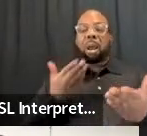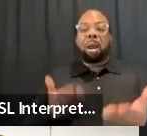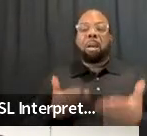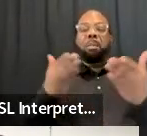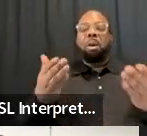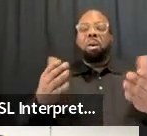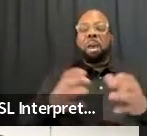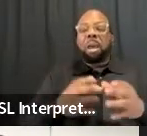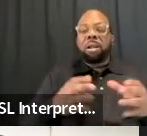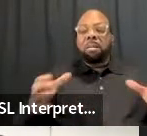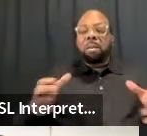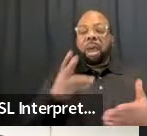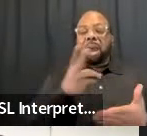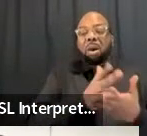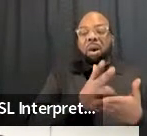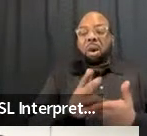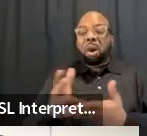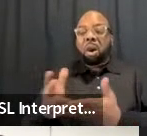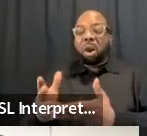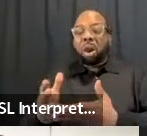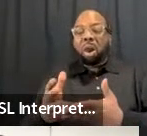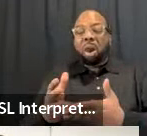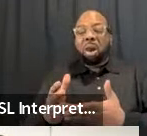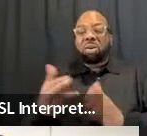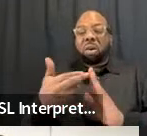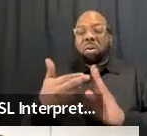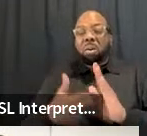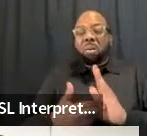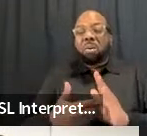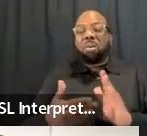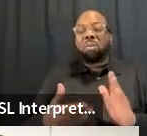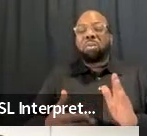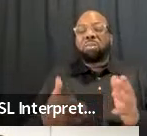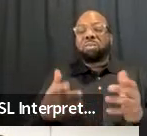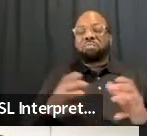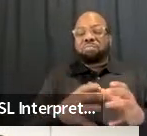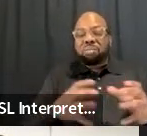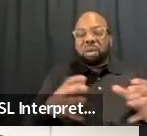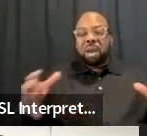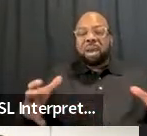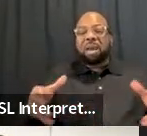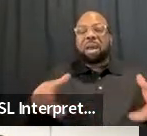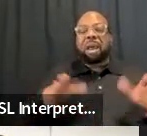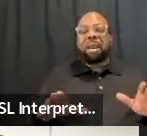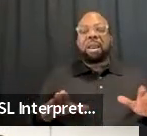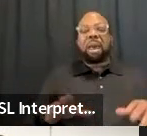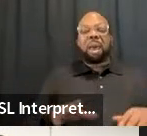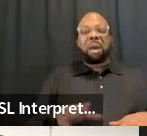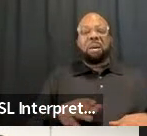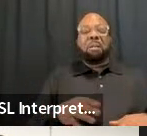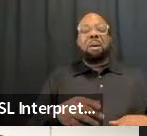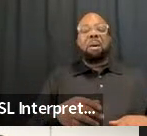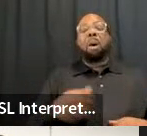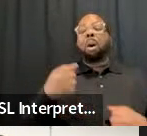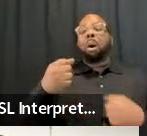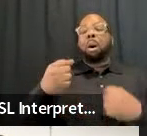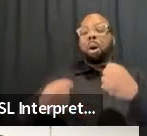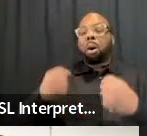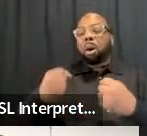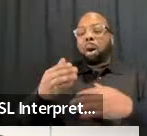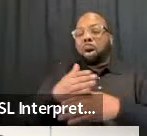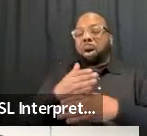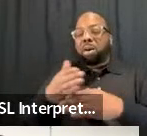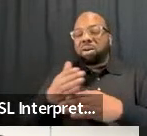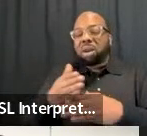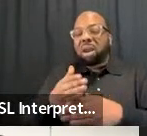expand existing car share rules to allow property owners to designate up to 20% of their spaces, or 5 spaces,